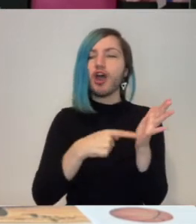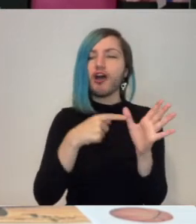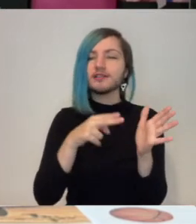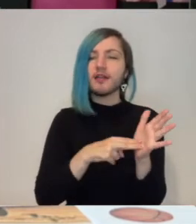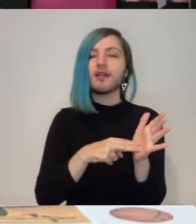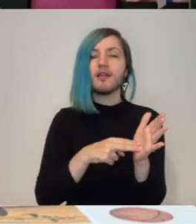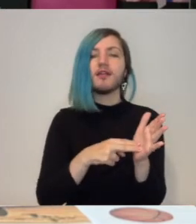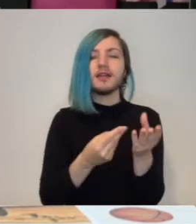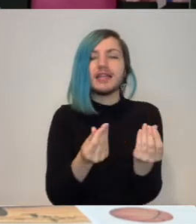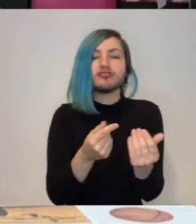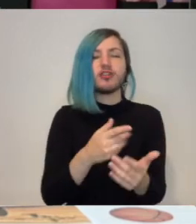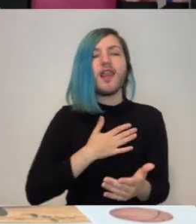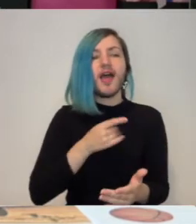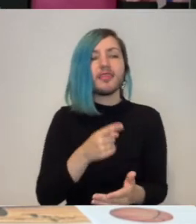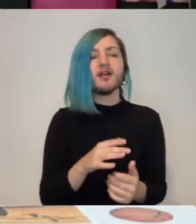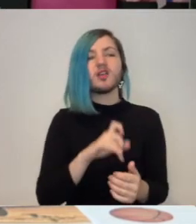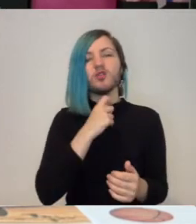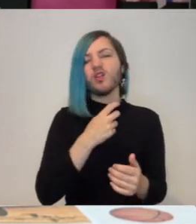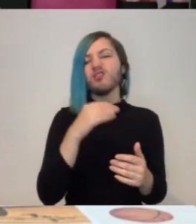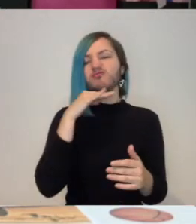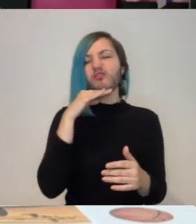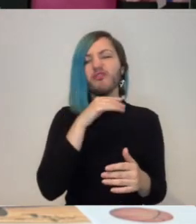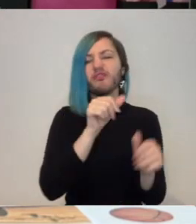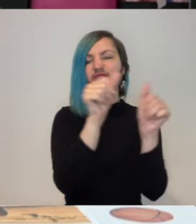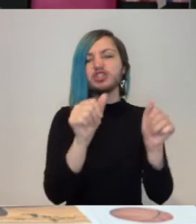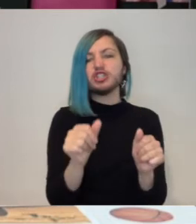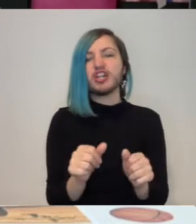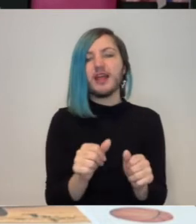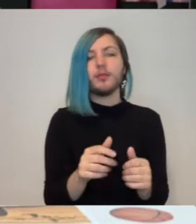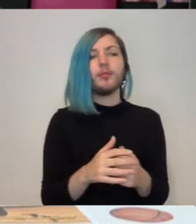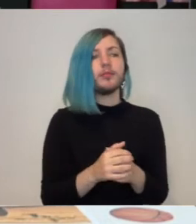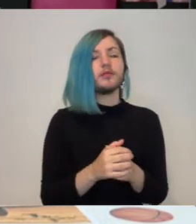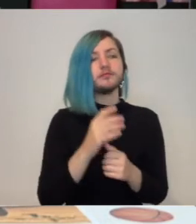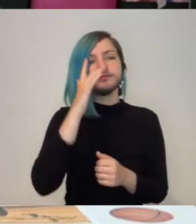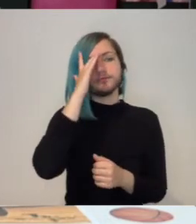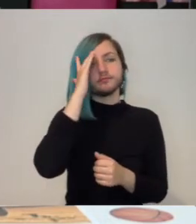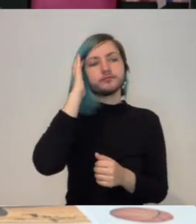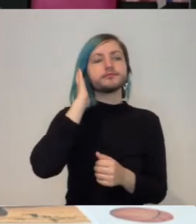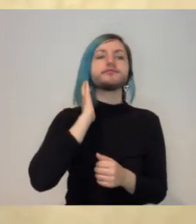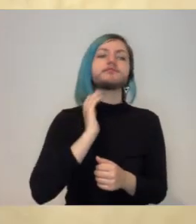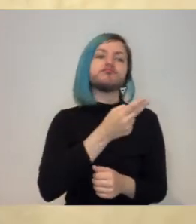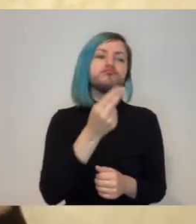texture most. So I'm going to just kind of draw the vague shape of it. It doesn't have to be very